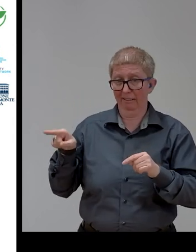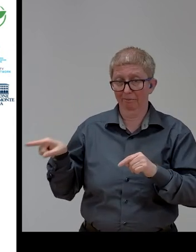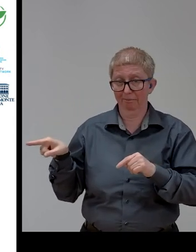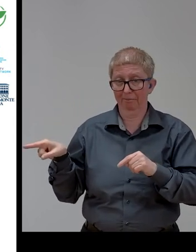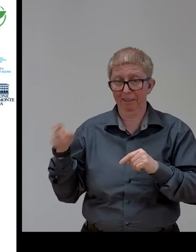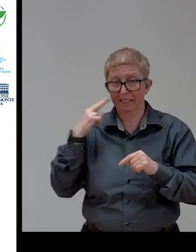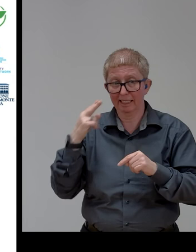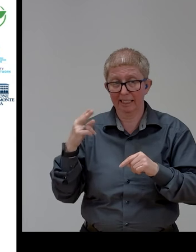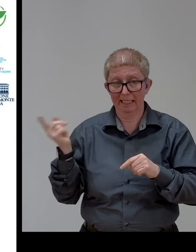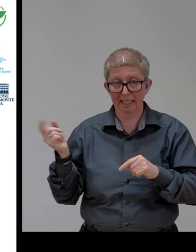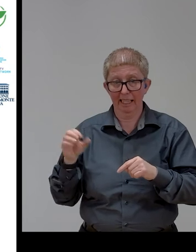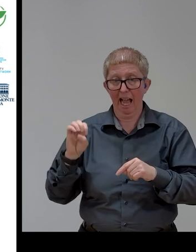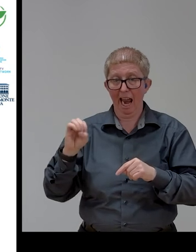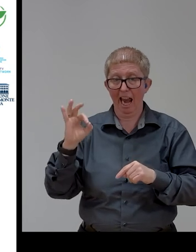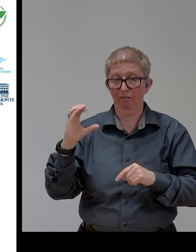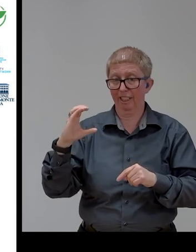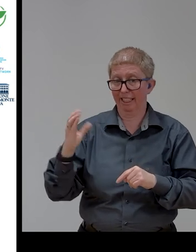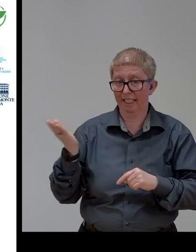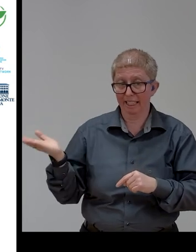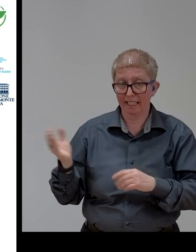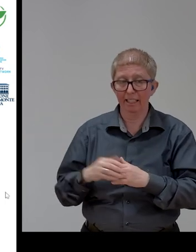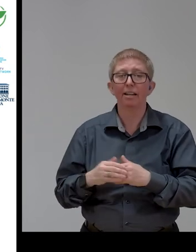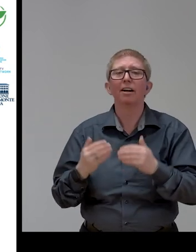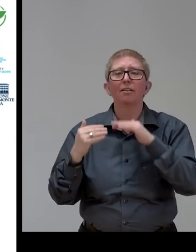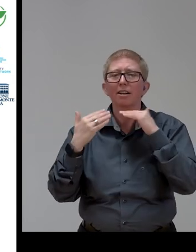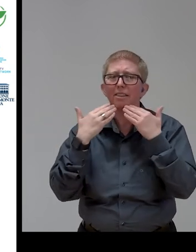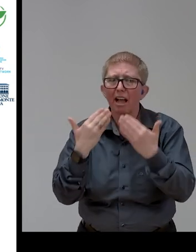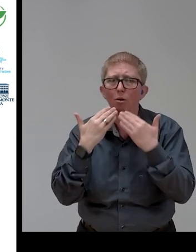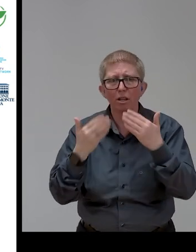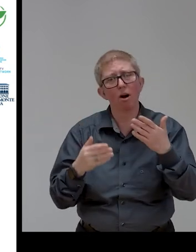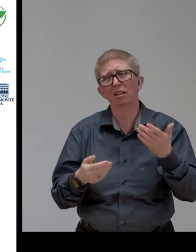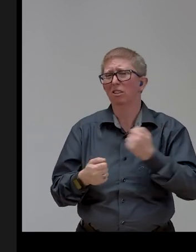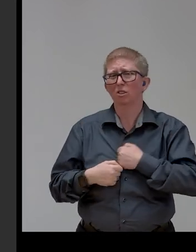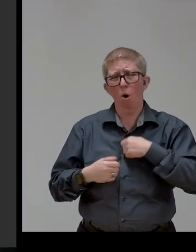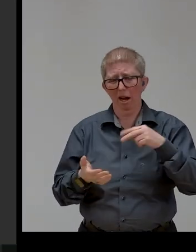EFC website. Thank you very much, and sorry for technical problems.